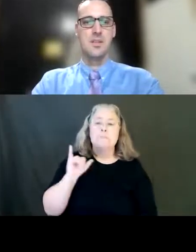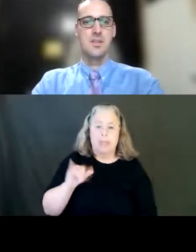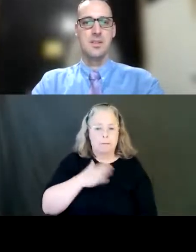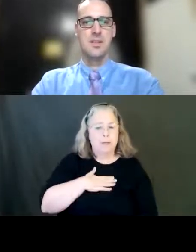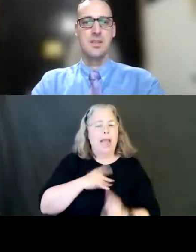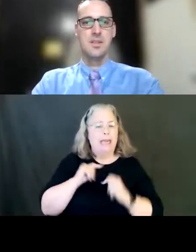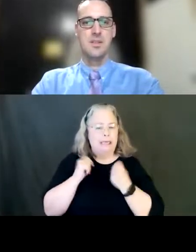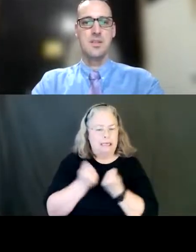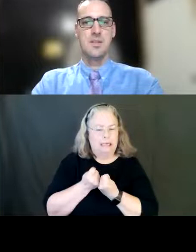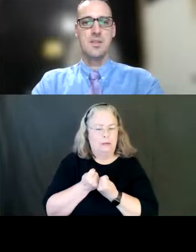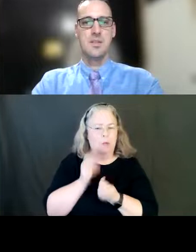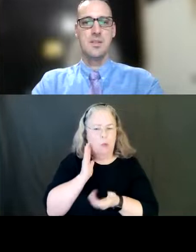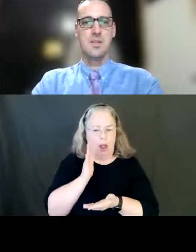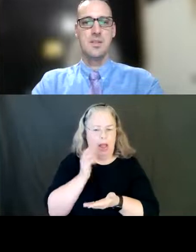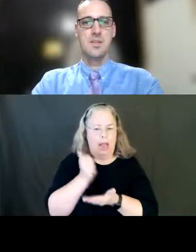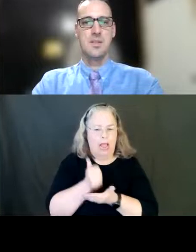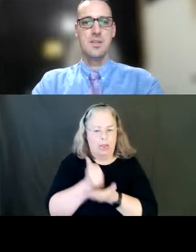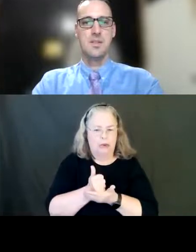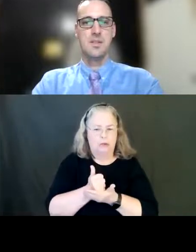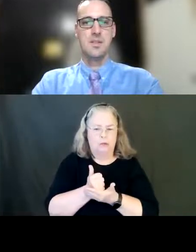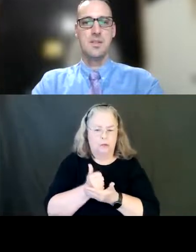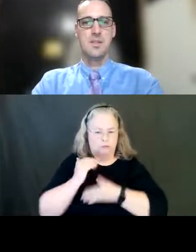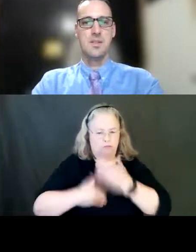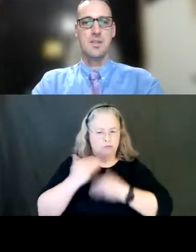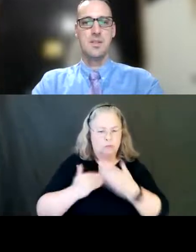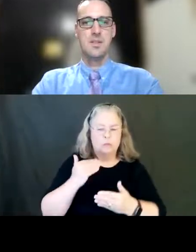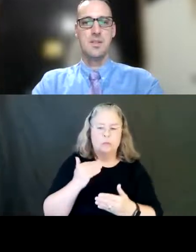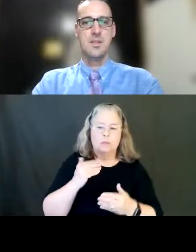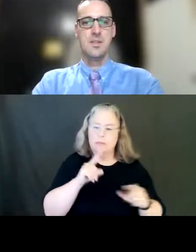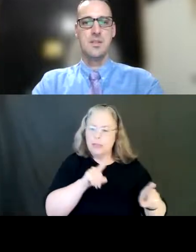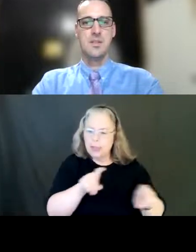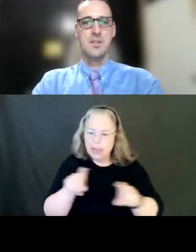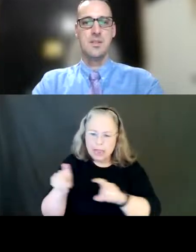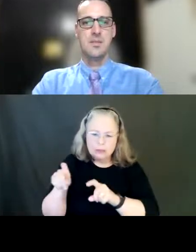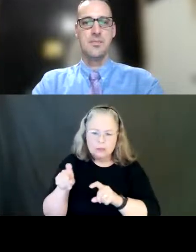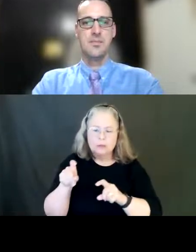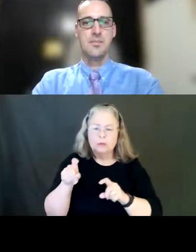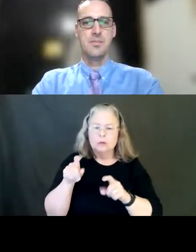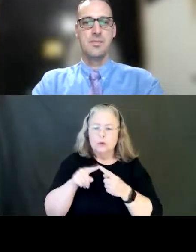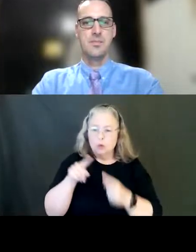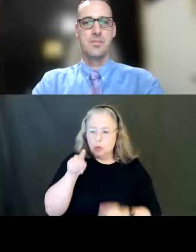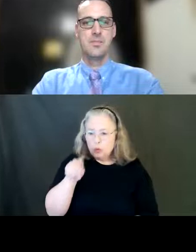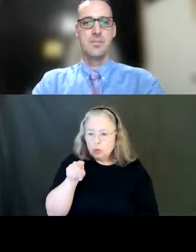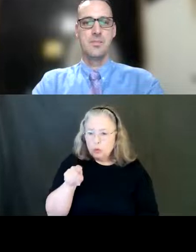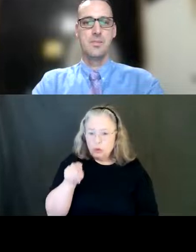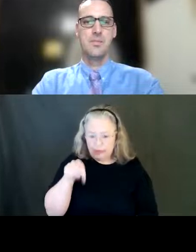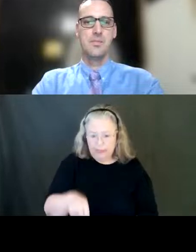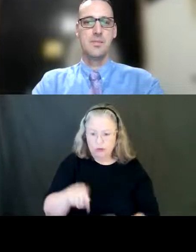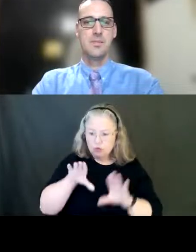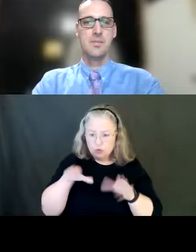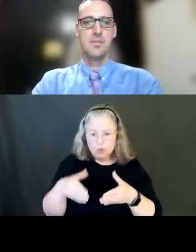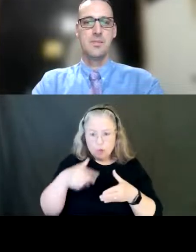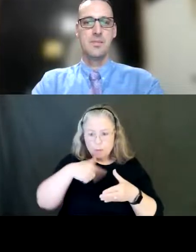help propel this forward of asking the questions to you, to this group,